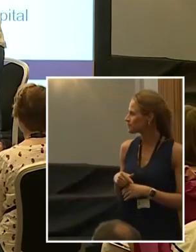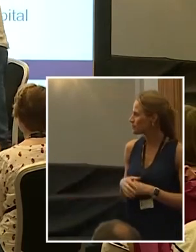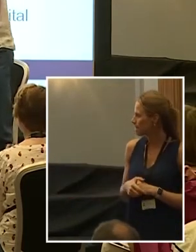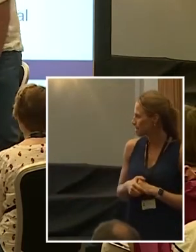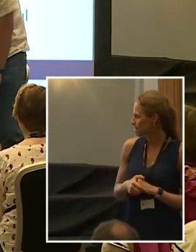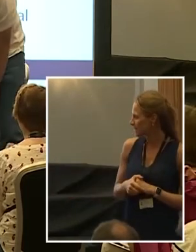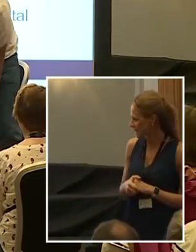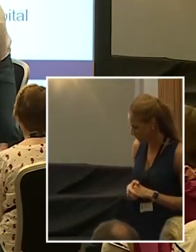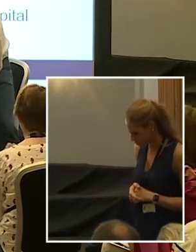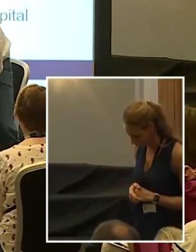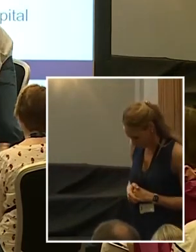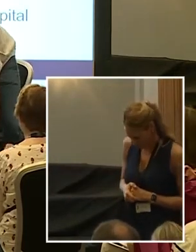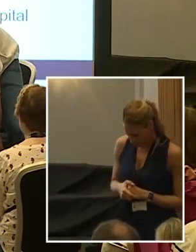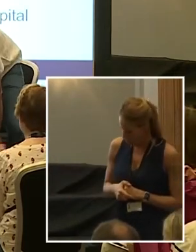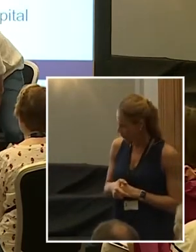a sit down.